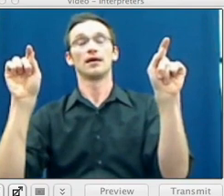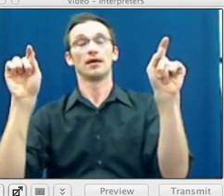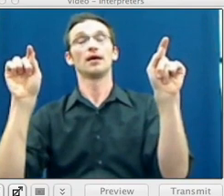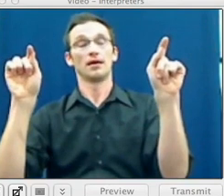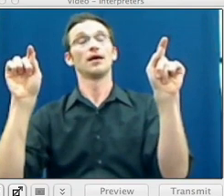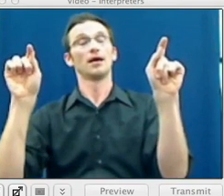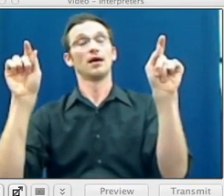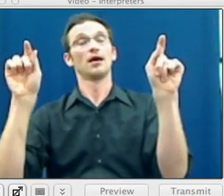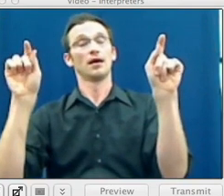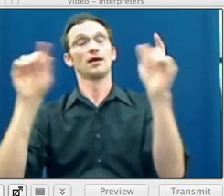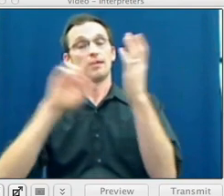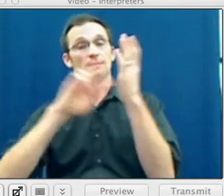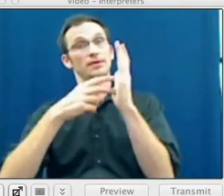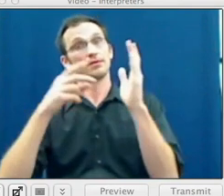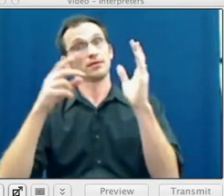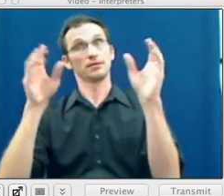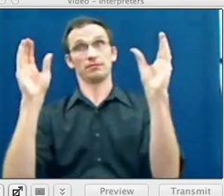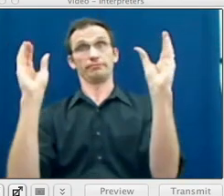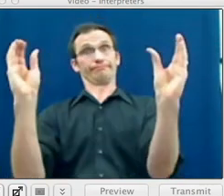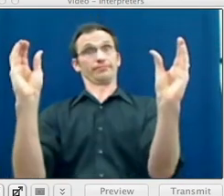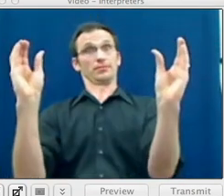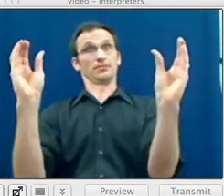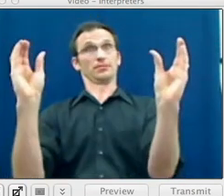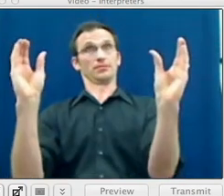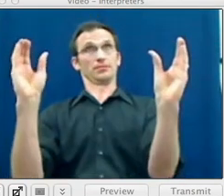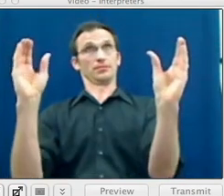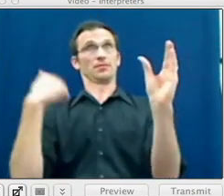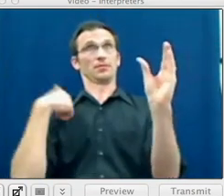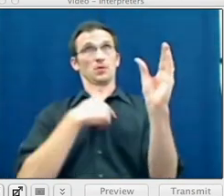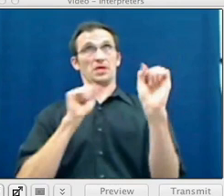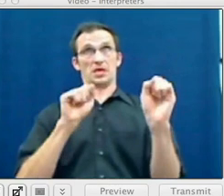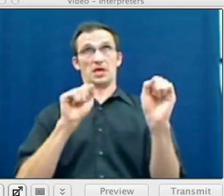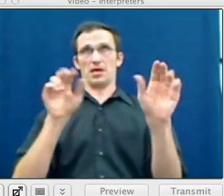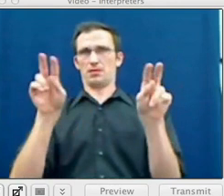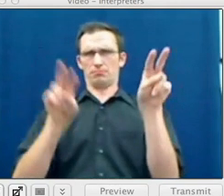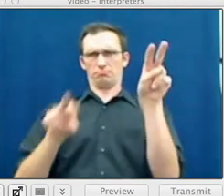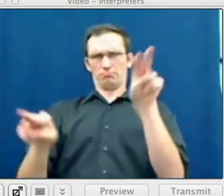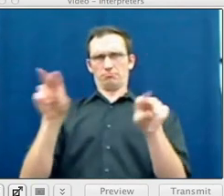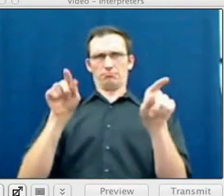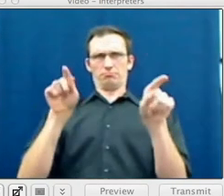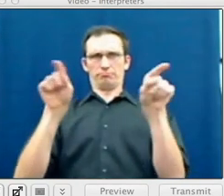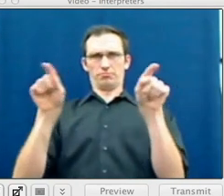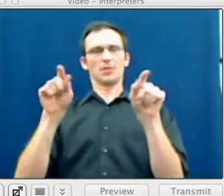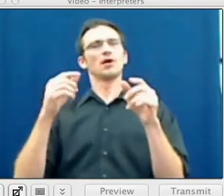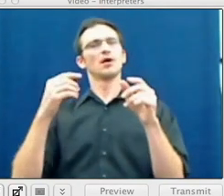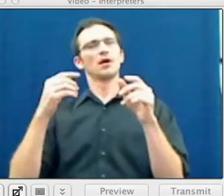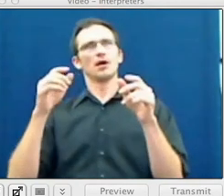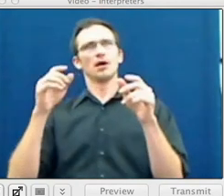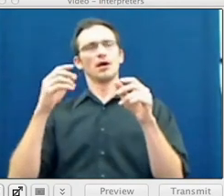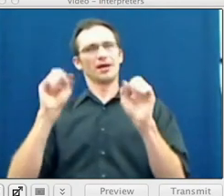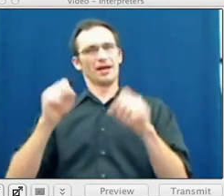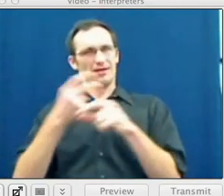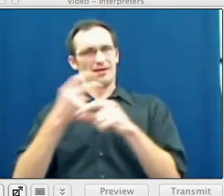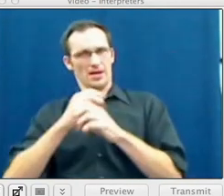then we have a way of both compelling and regulating interpreters'